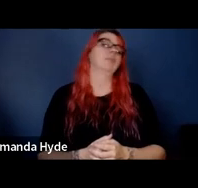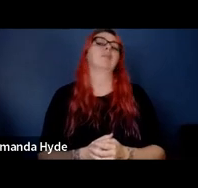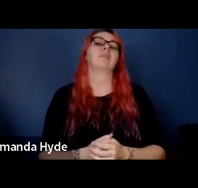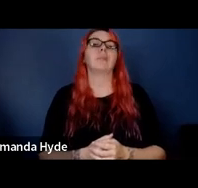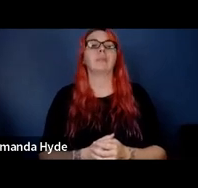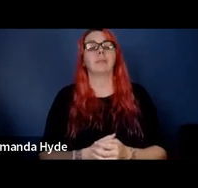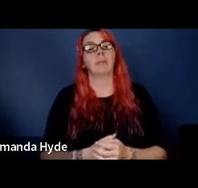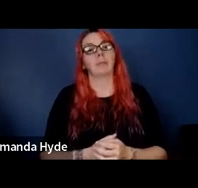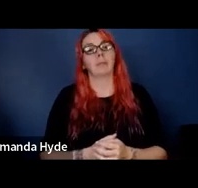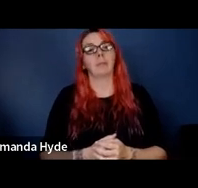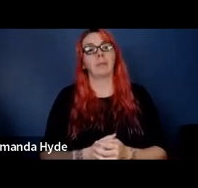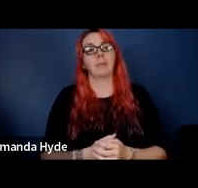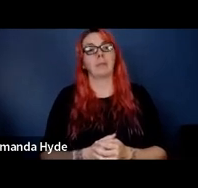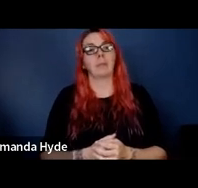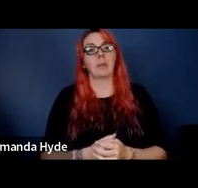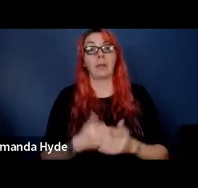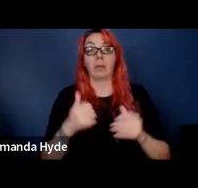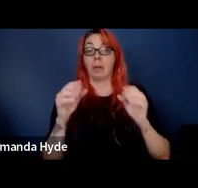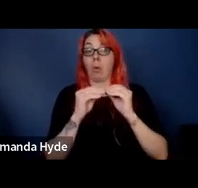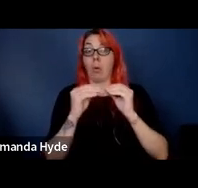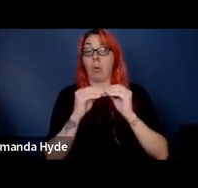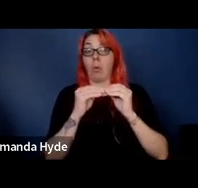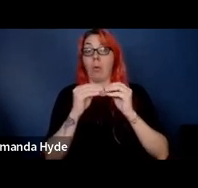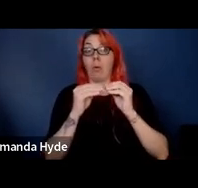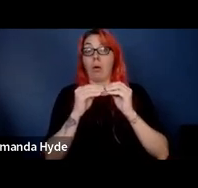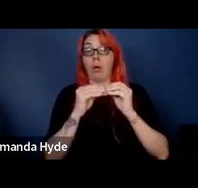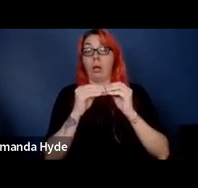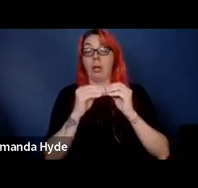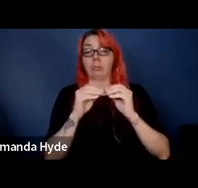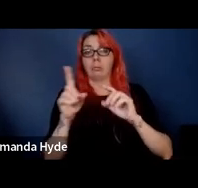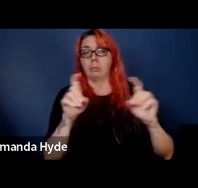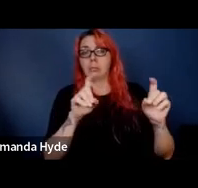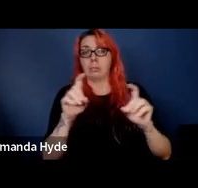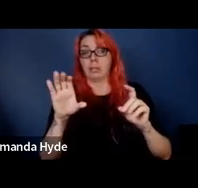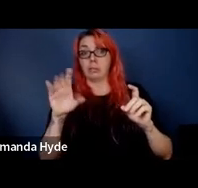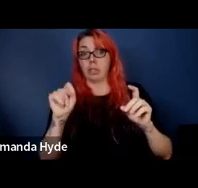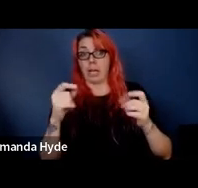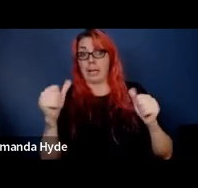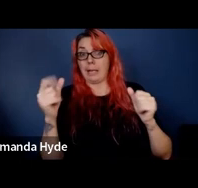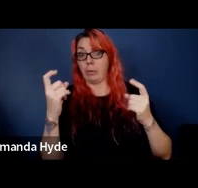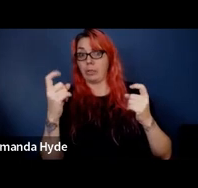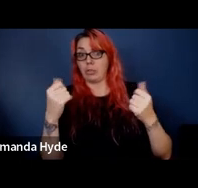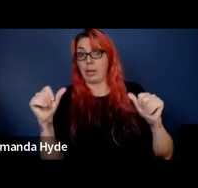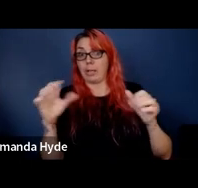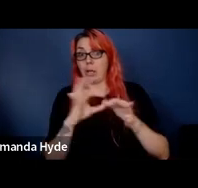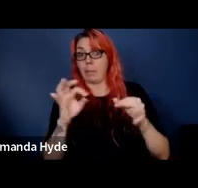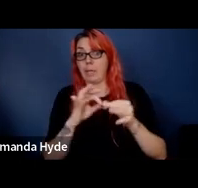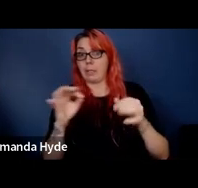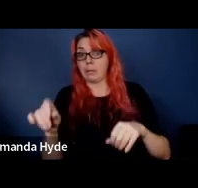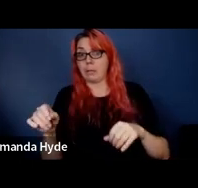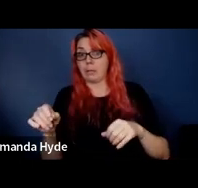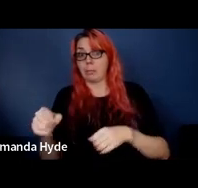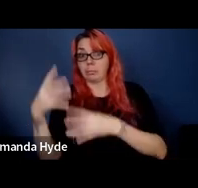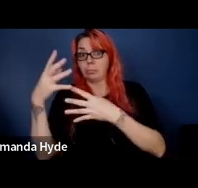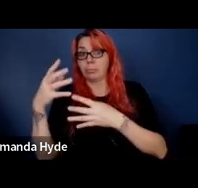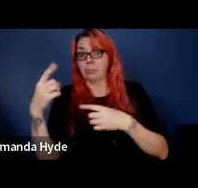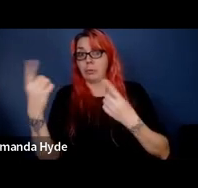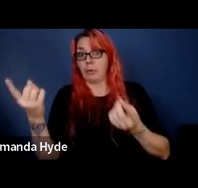So I don't know if there's anything for folks to let me know about in the chat. Just checking in with Ilona, Scott, or